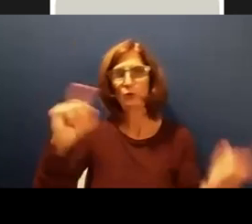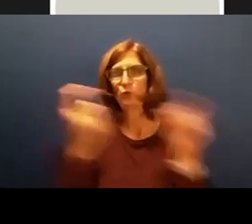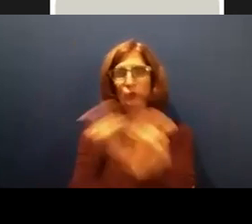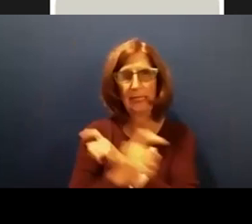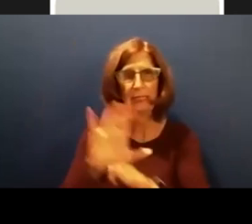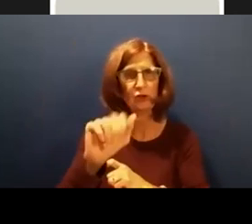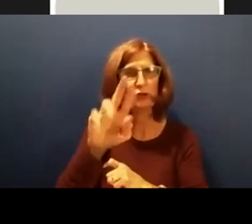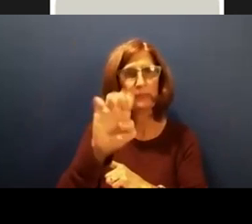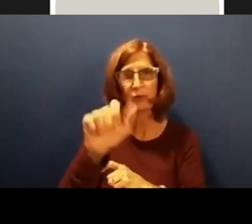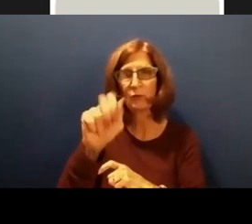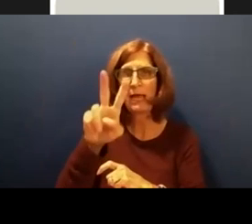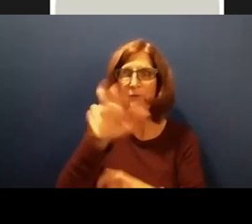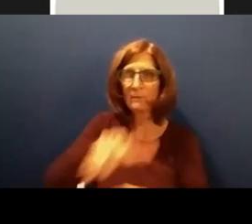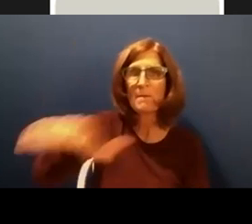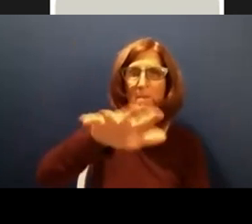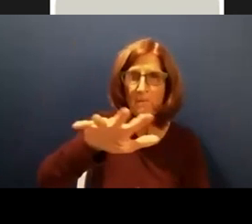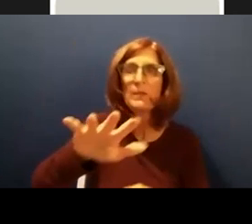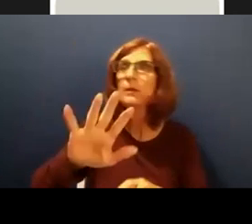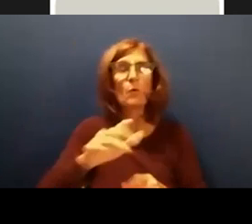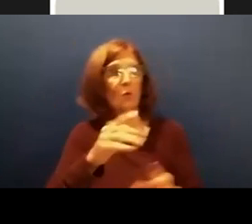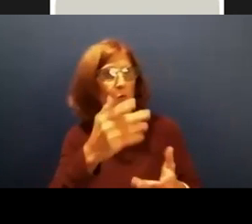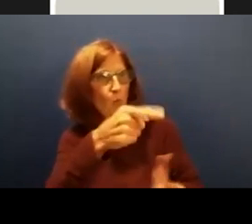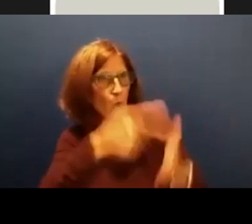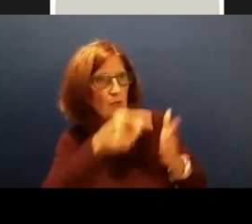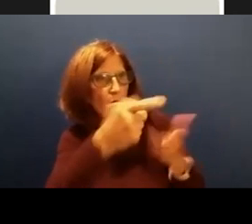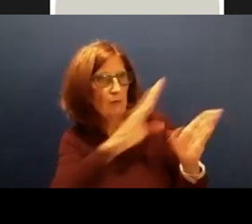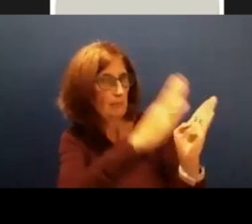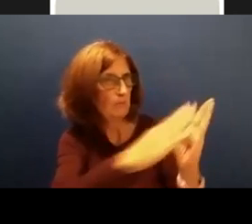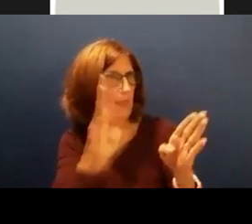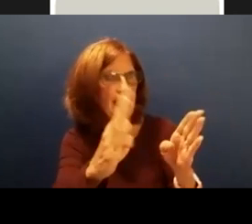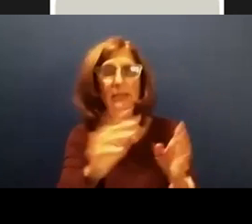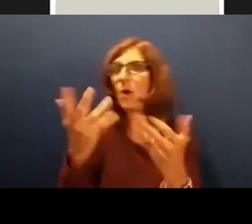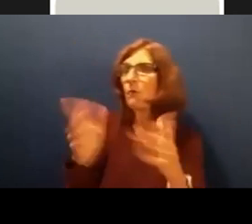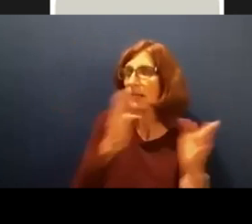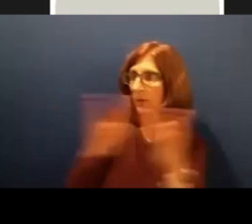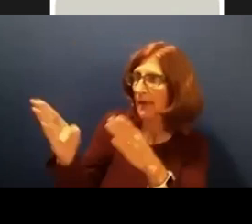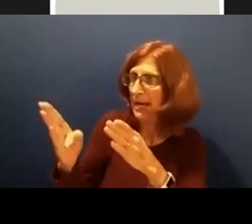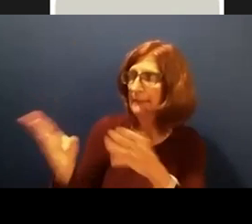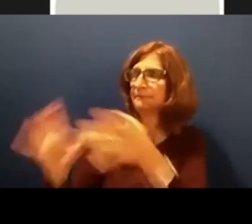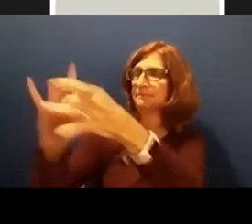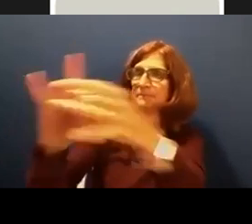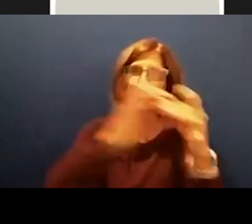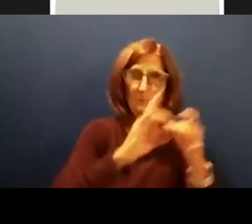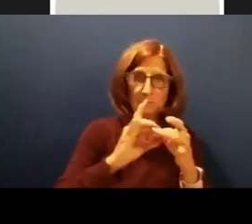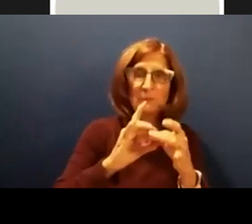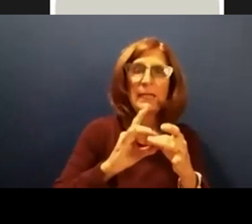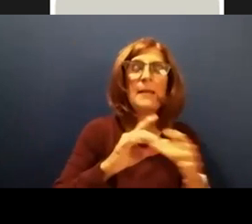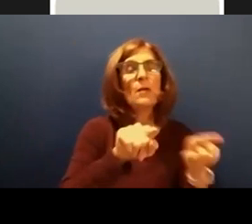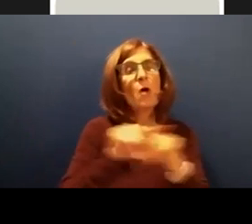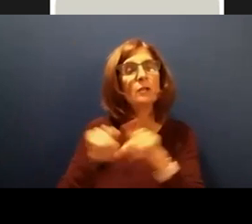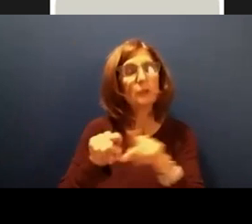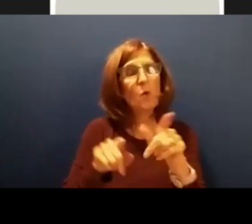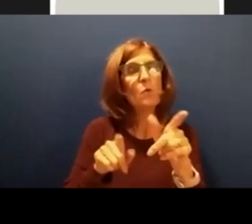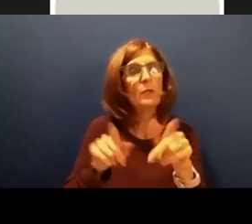development projects that align with the neighborhood plan and keep community ownership in mind while building the development capacity of local